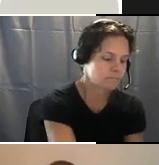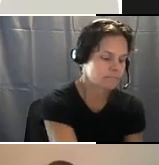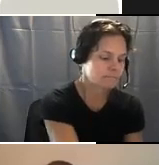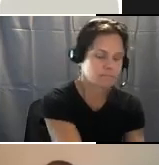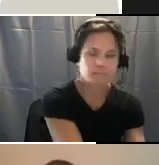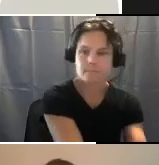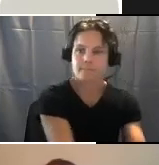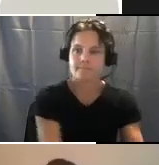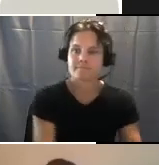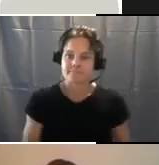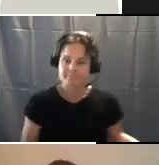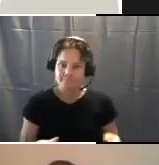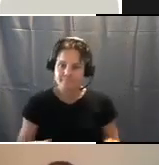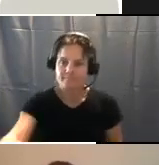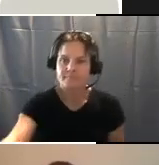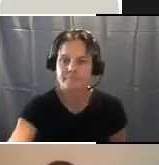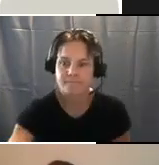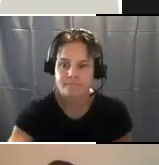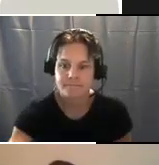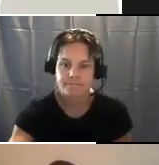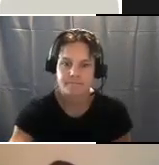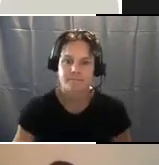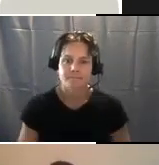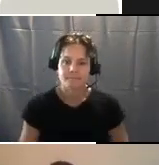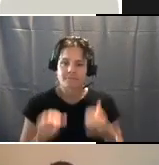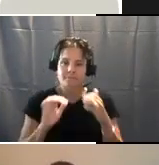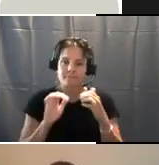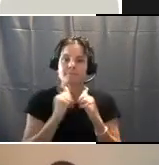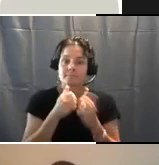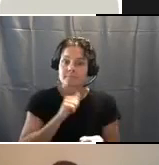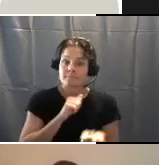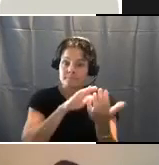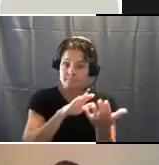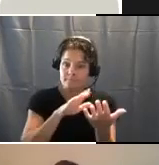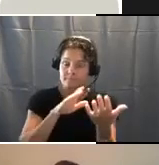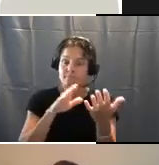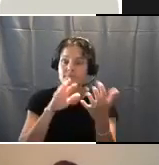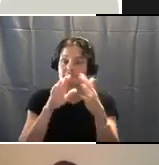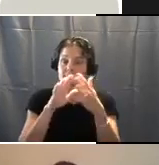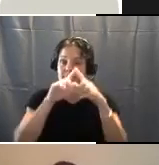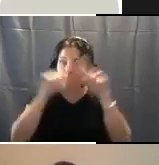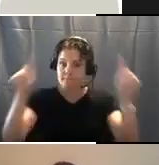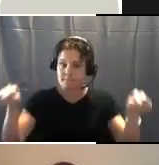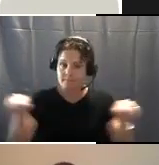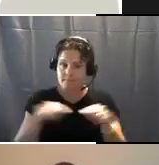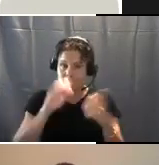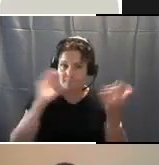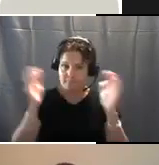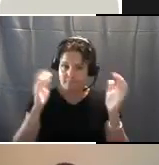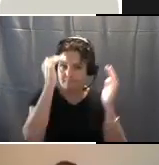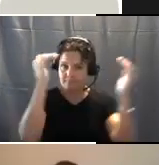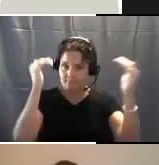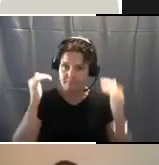you select live, which is all the way on the left. A tip that I have for Instagram is to pin your